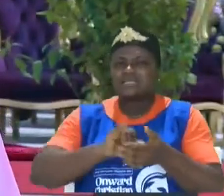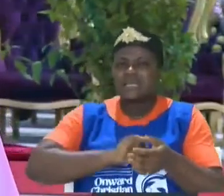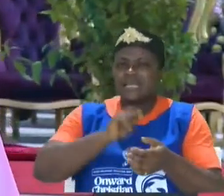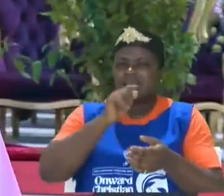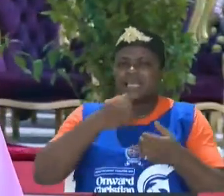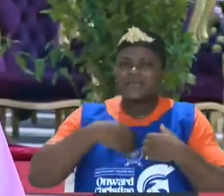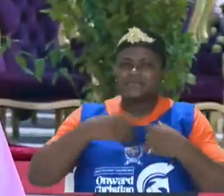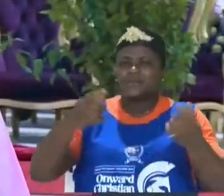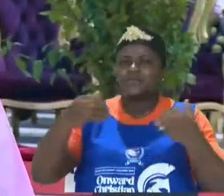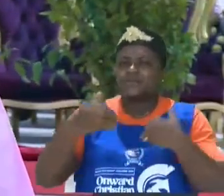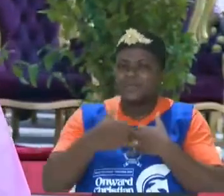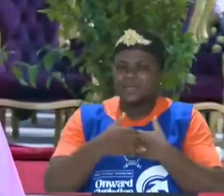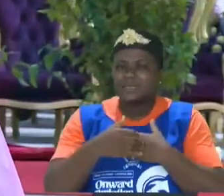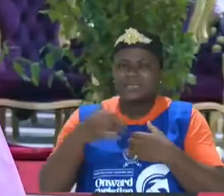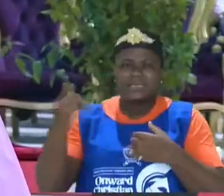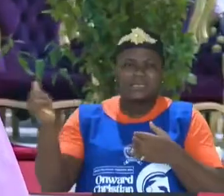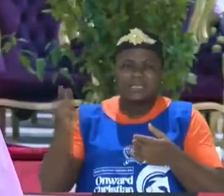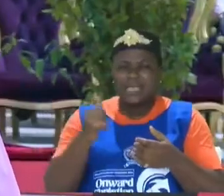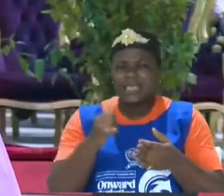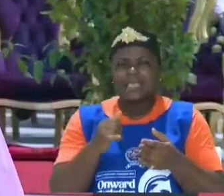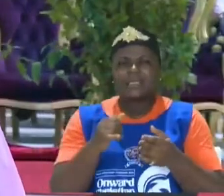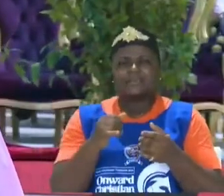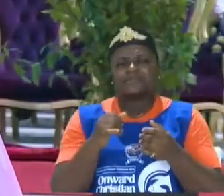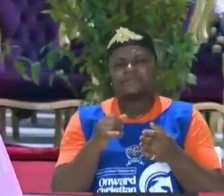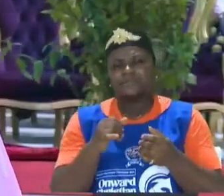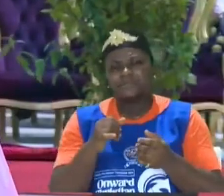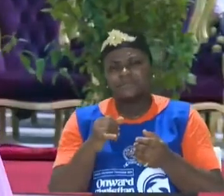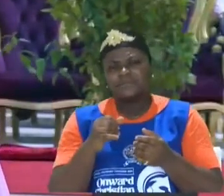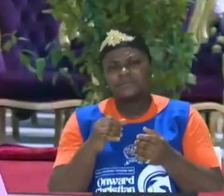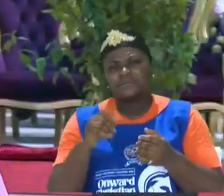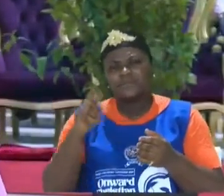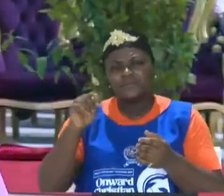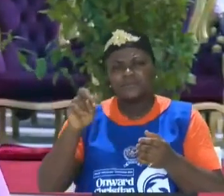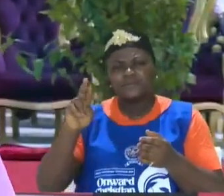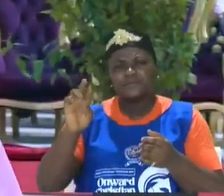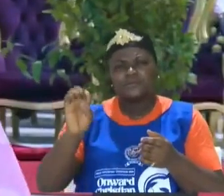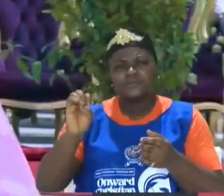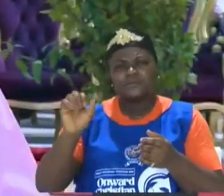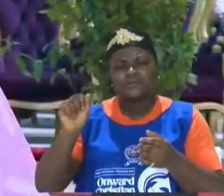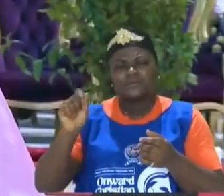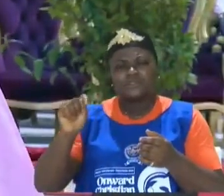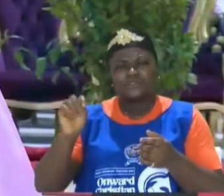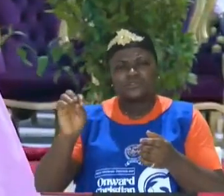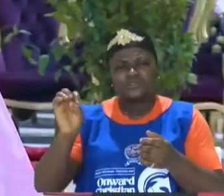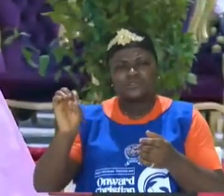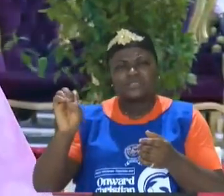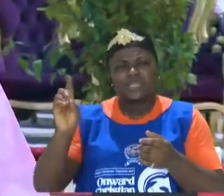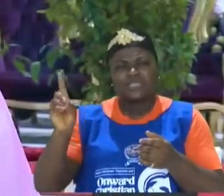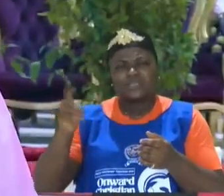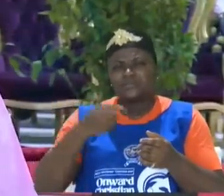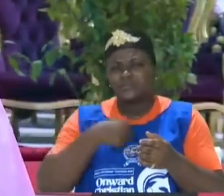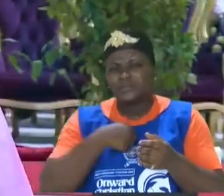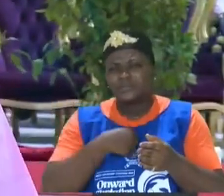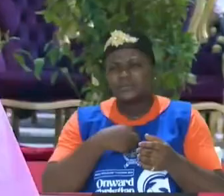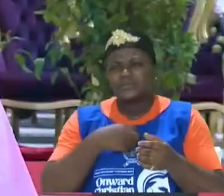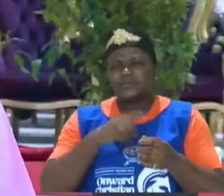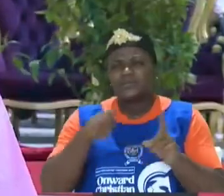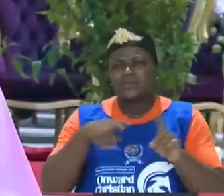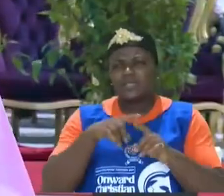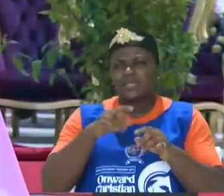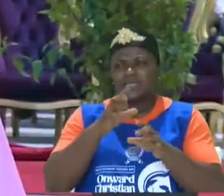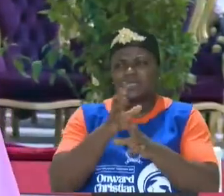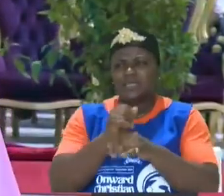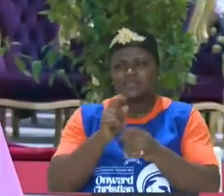to me that I hear in my ear. Say, when I reach house, one brother told me that I should come